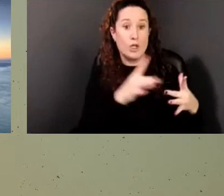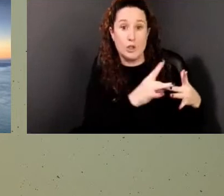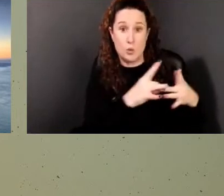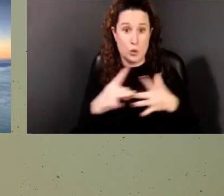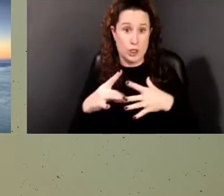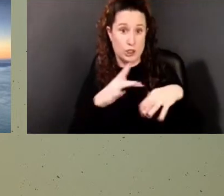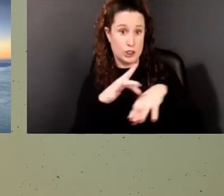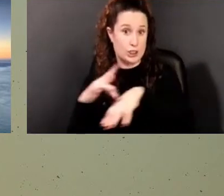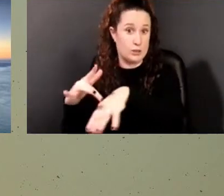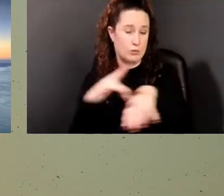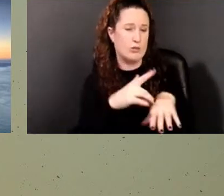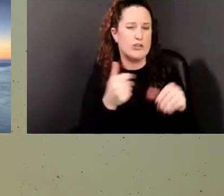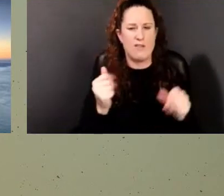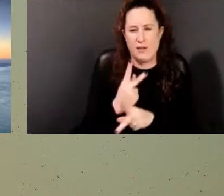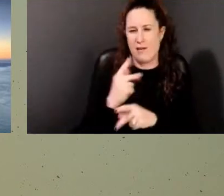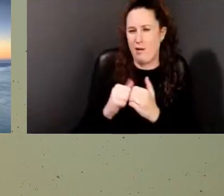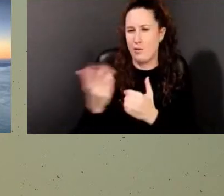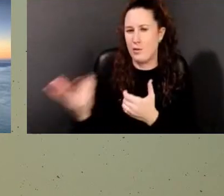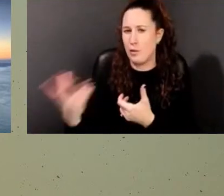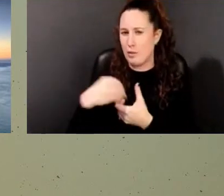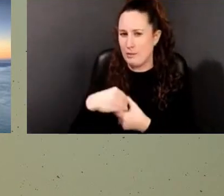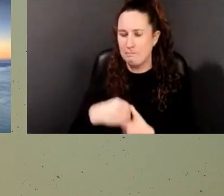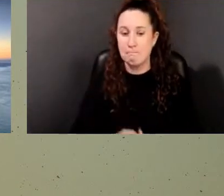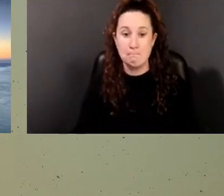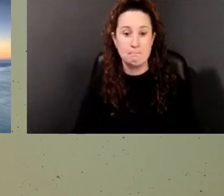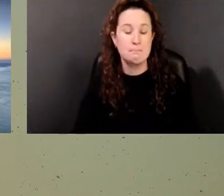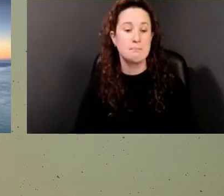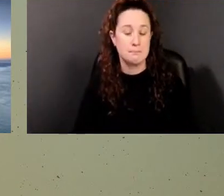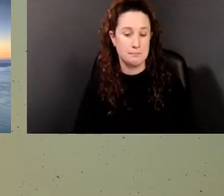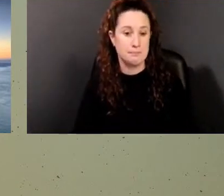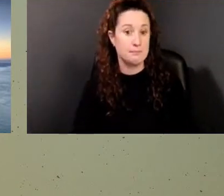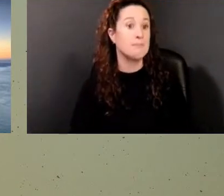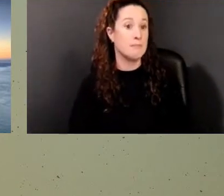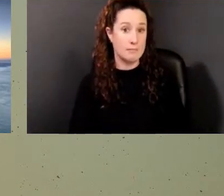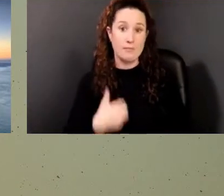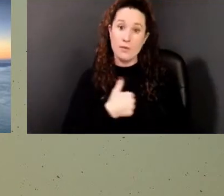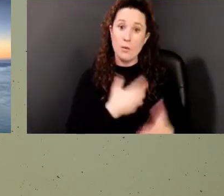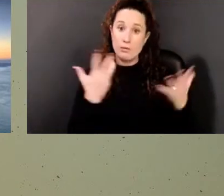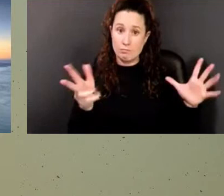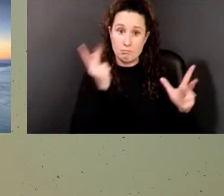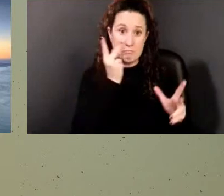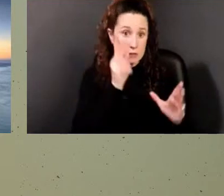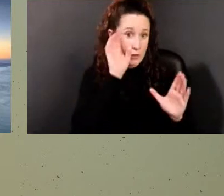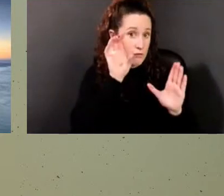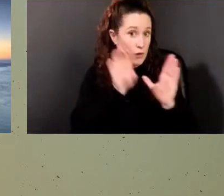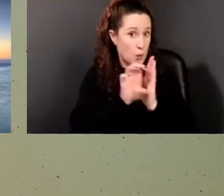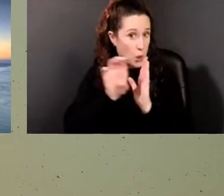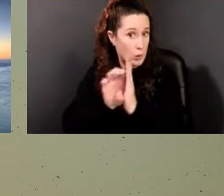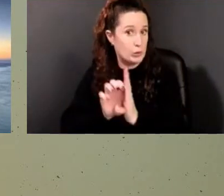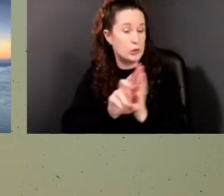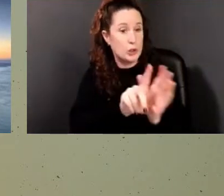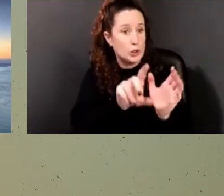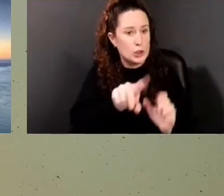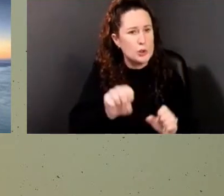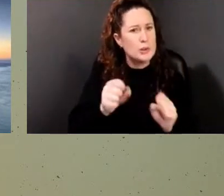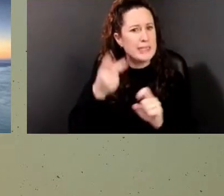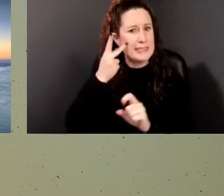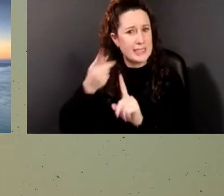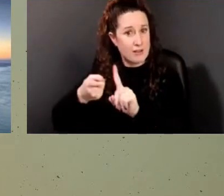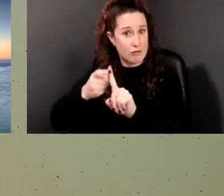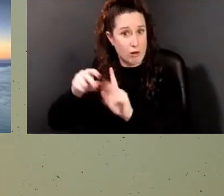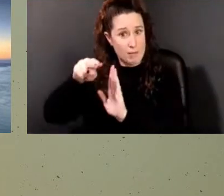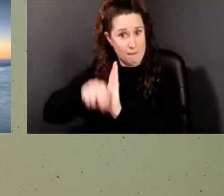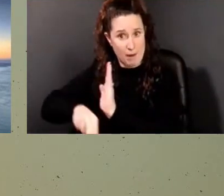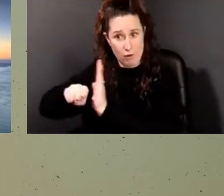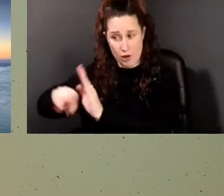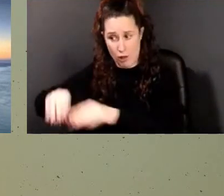plantation. As we saw from the photos, it is, you can see the house from the burial ground and vice